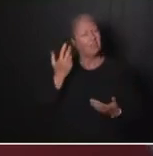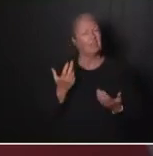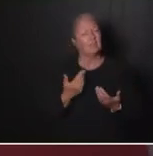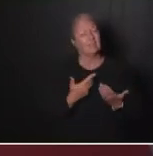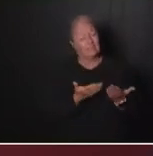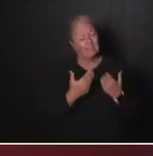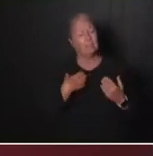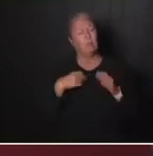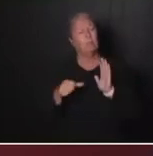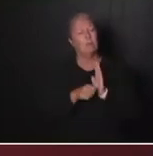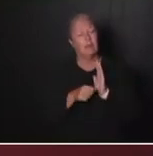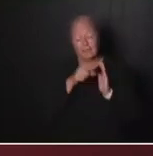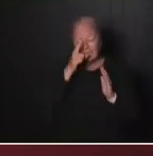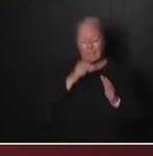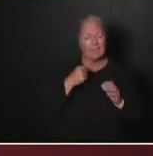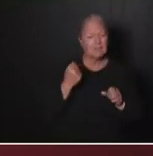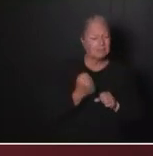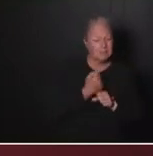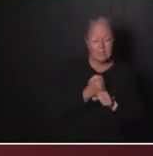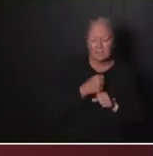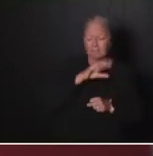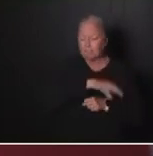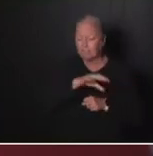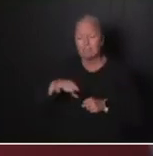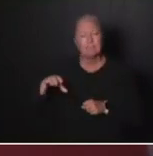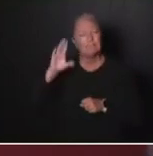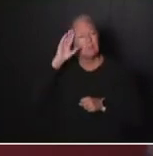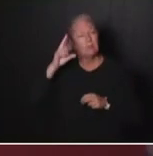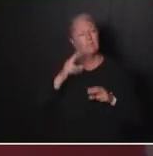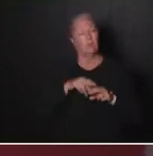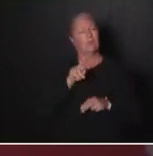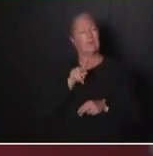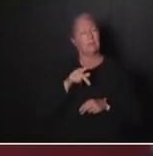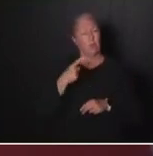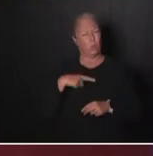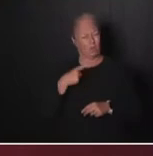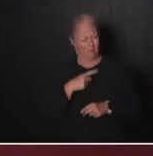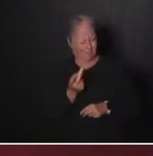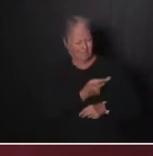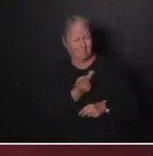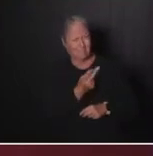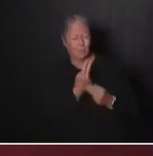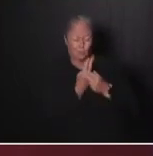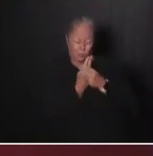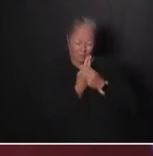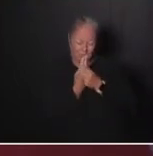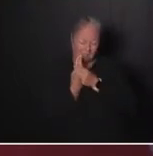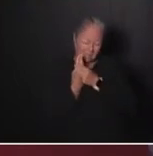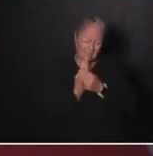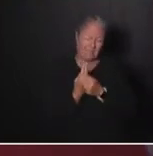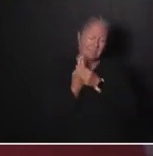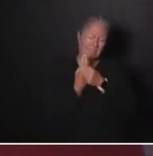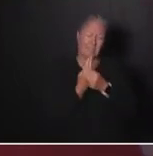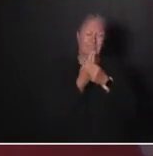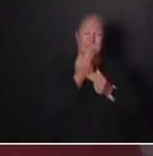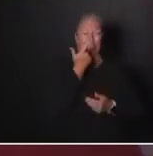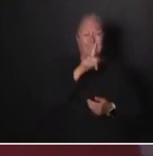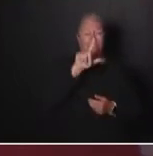funding so we can build facilities for couples. It's not fair to separate someone who's been together for 76